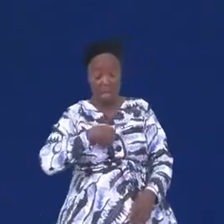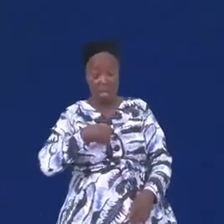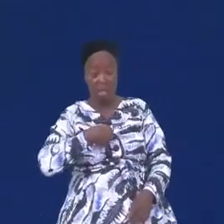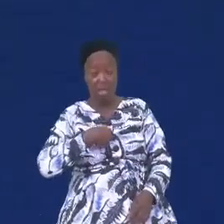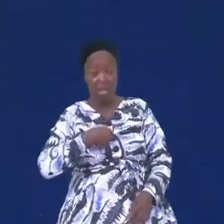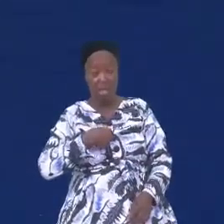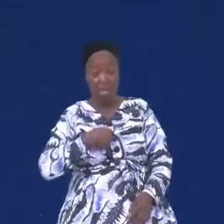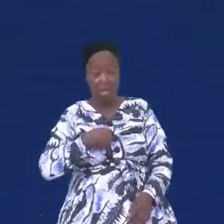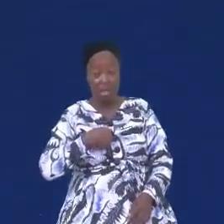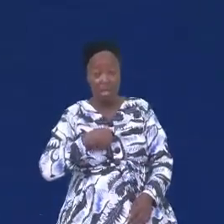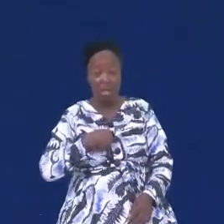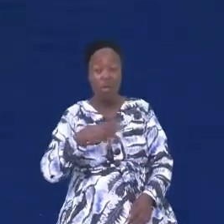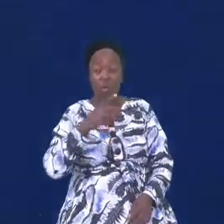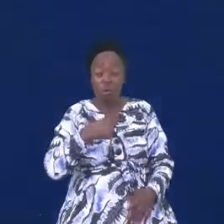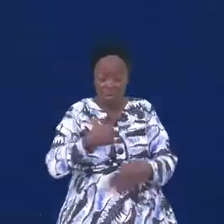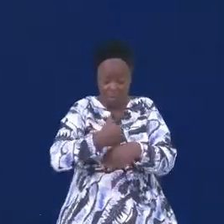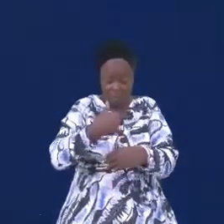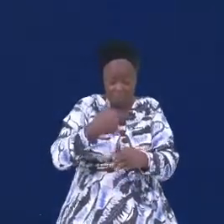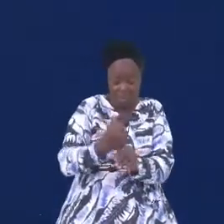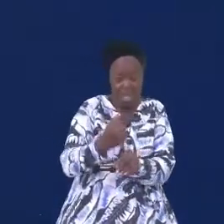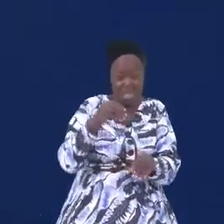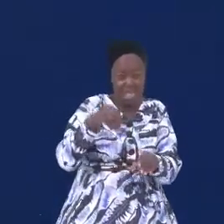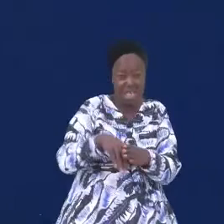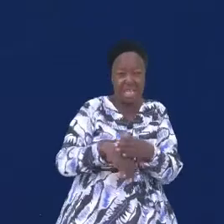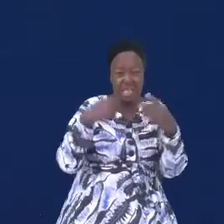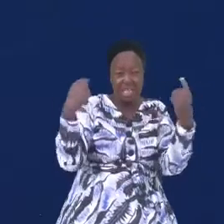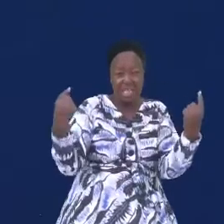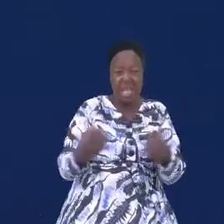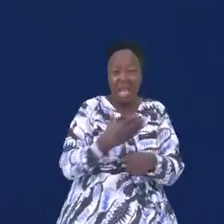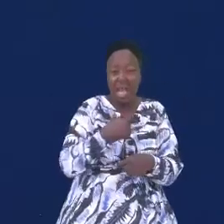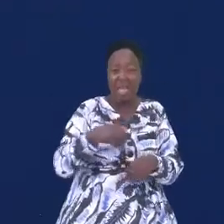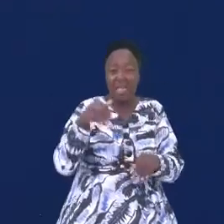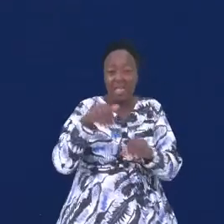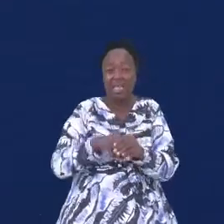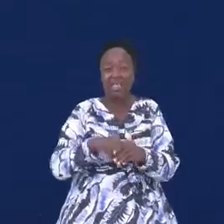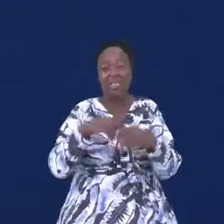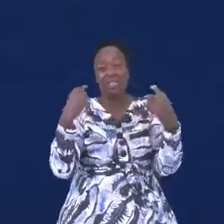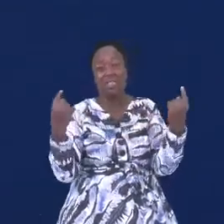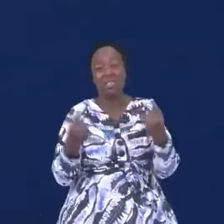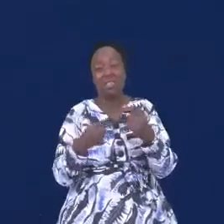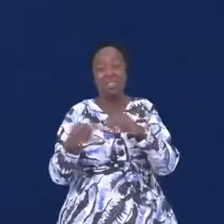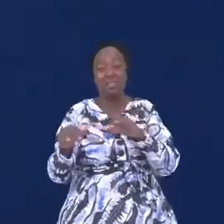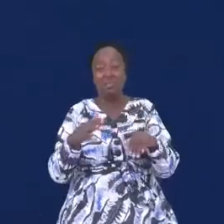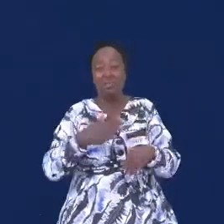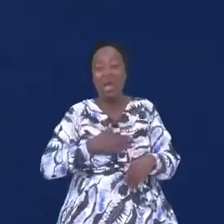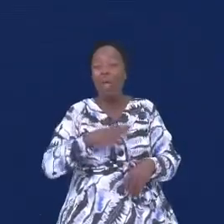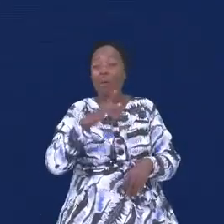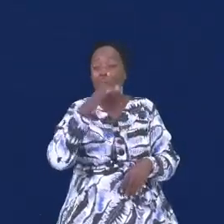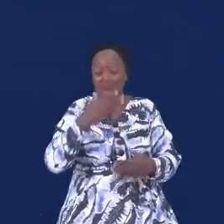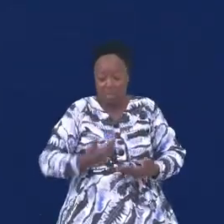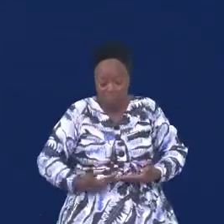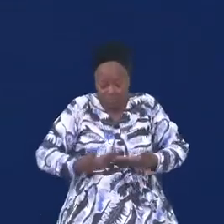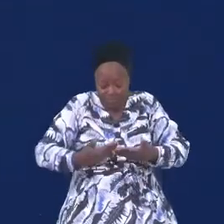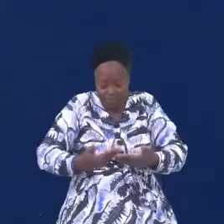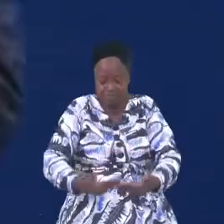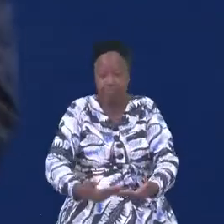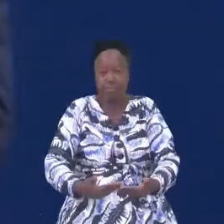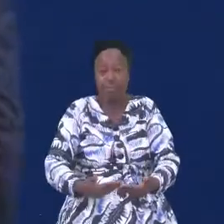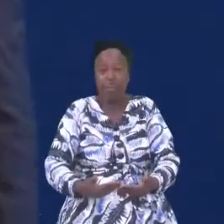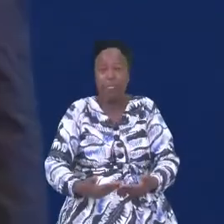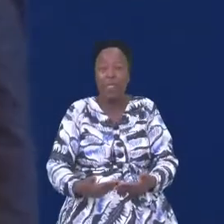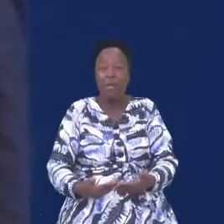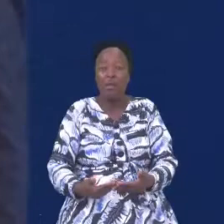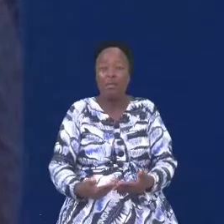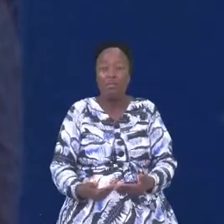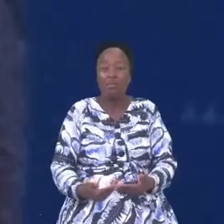was shapen in iniquity, and in sin did my mother conceive me. Look at verse 6 there. In verse